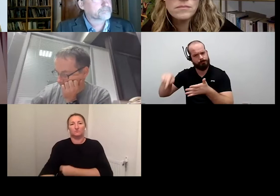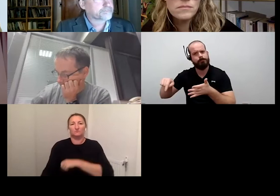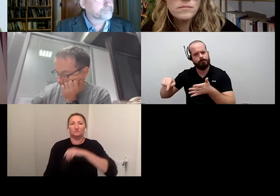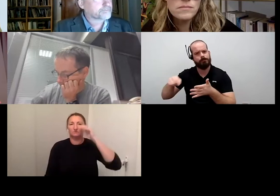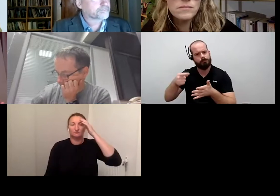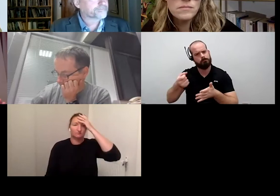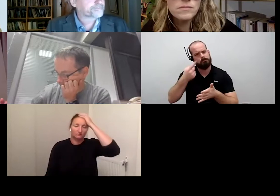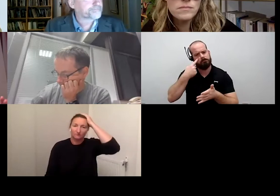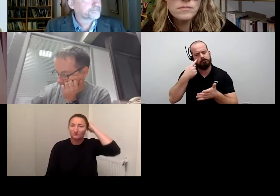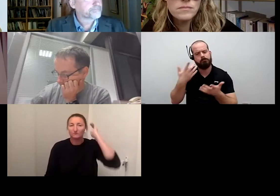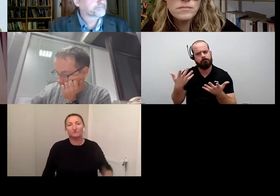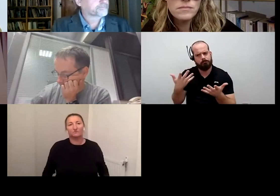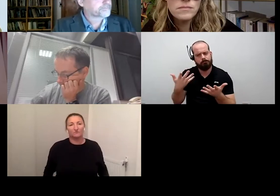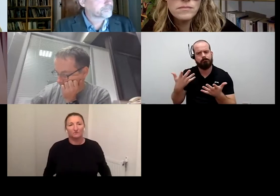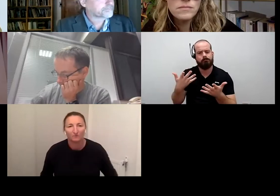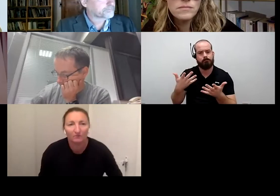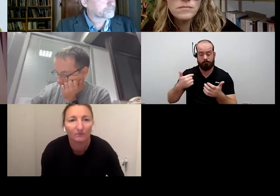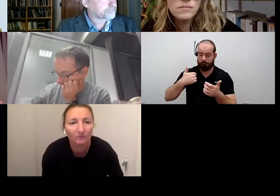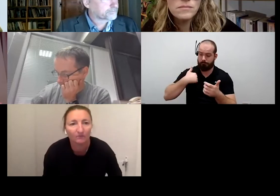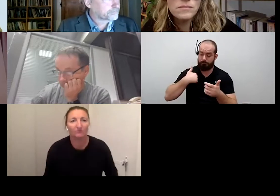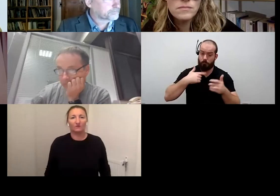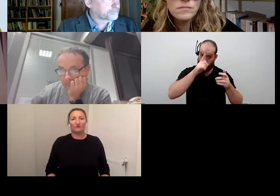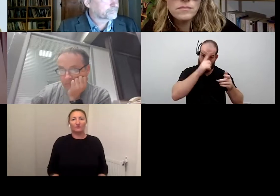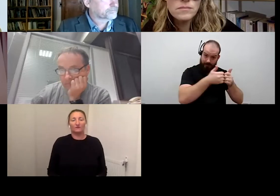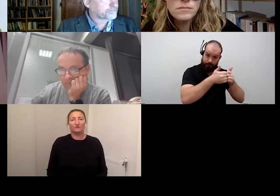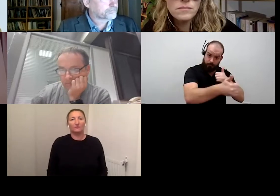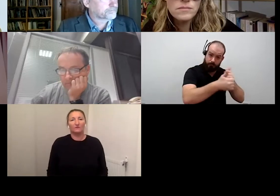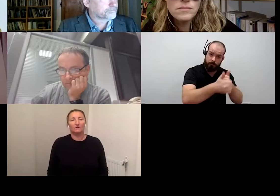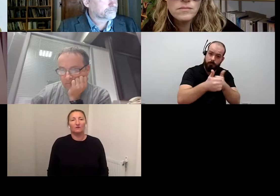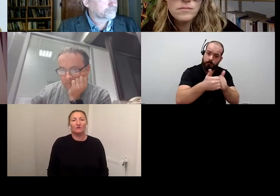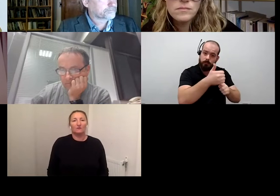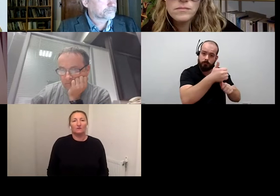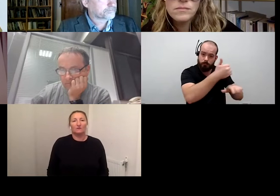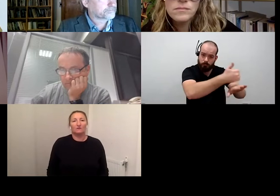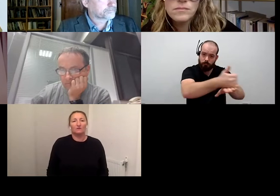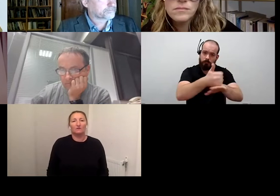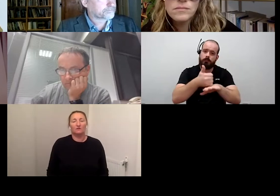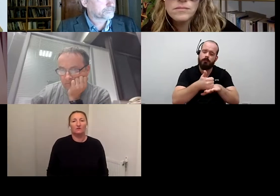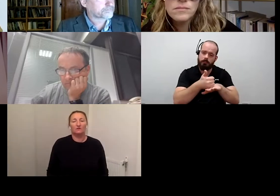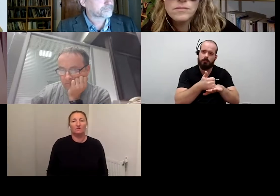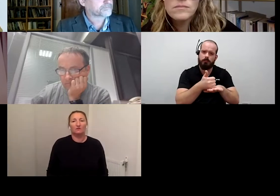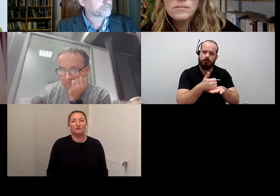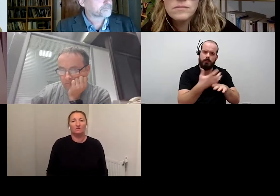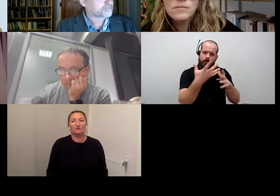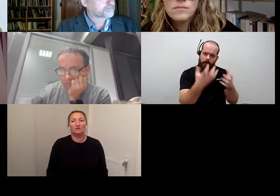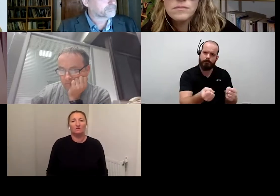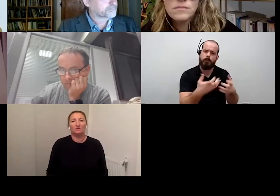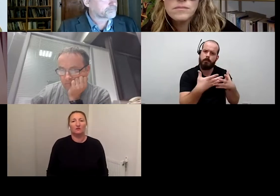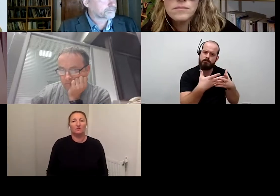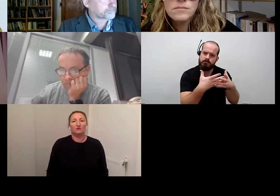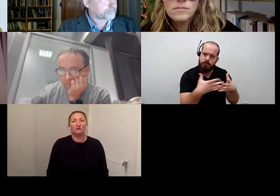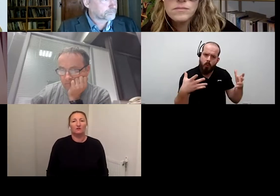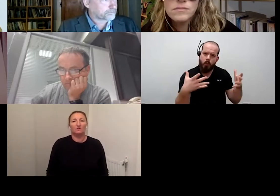look at our industry base, the German, there is a larger share of energy